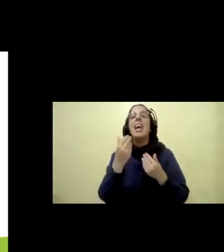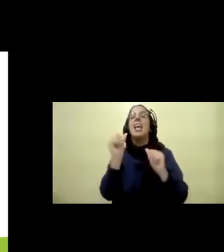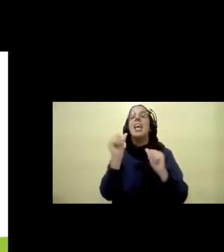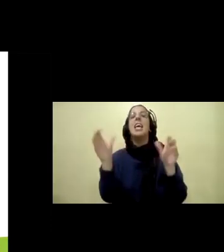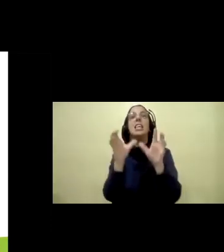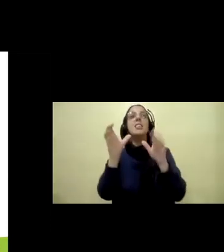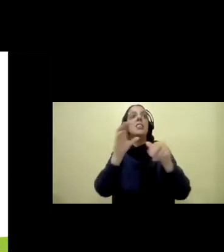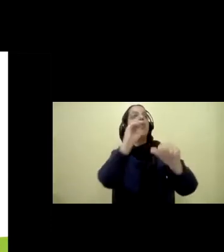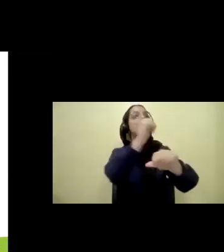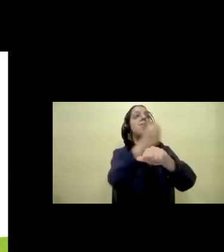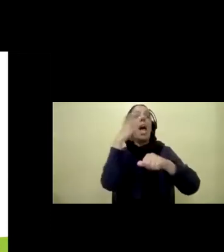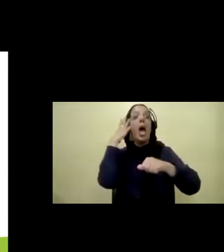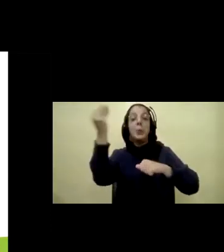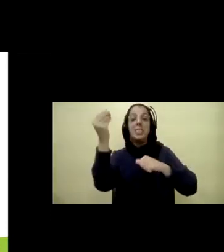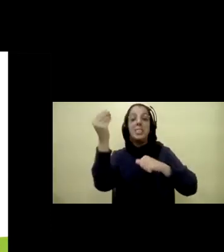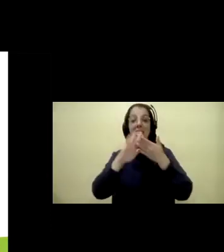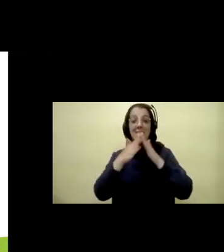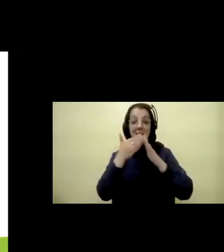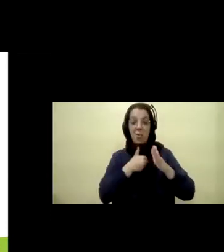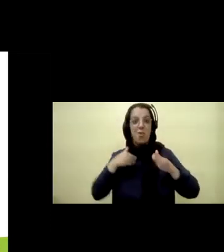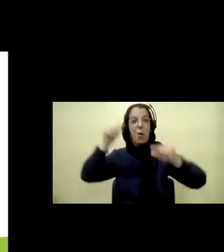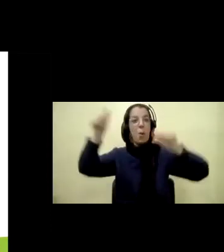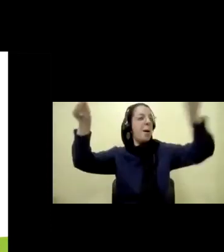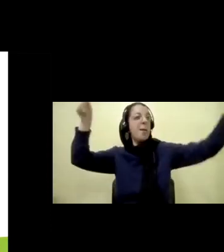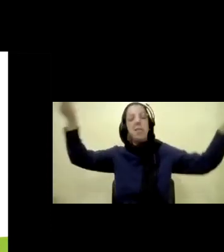place outside of the City of Toronto.